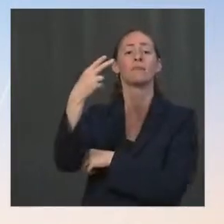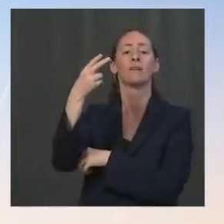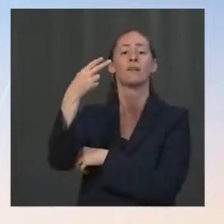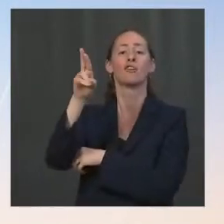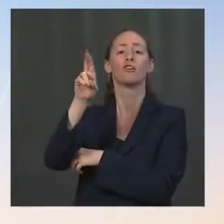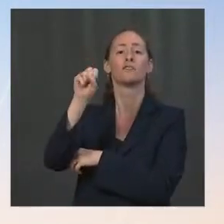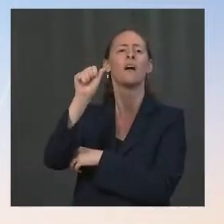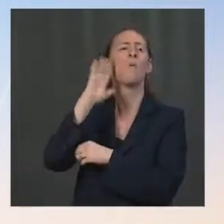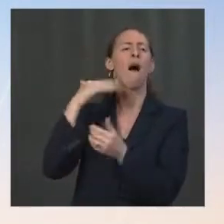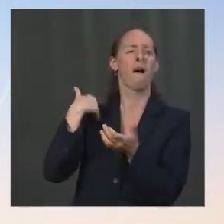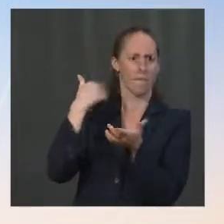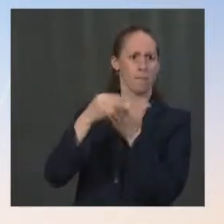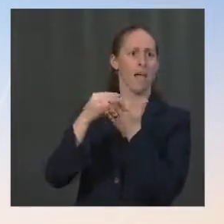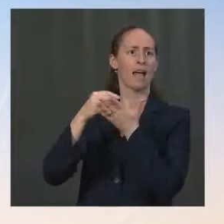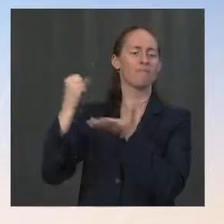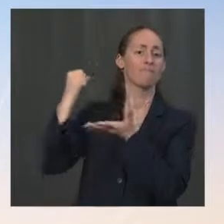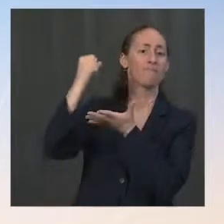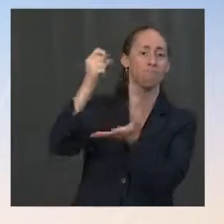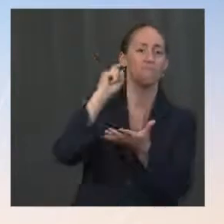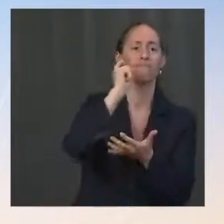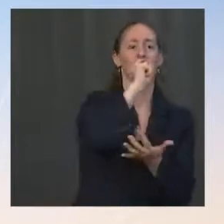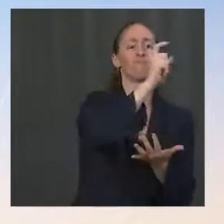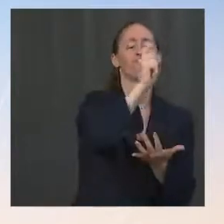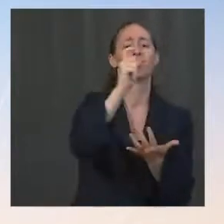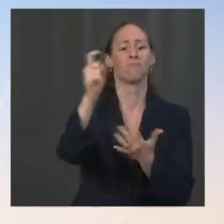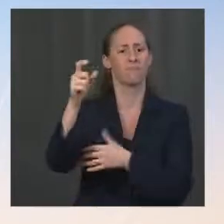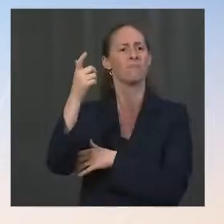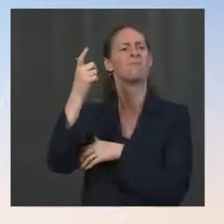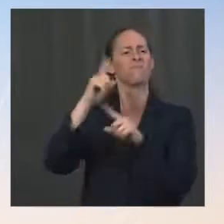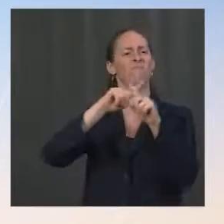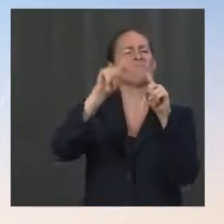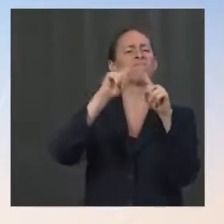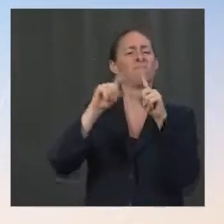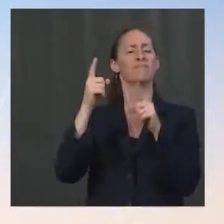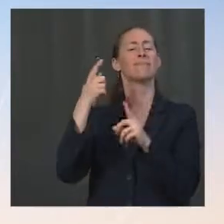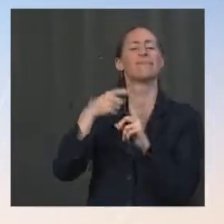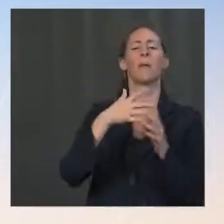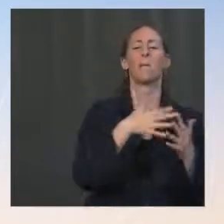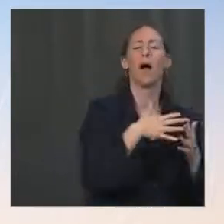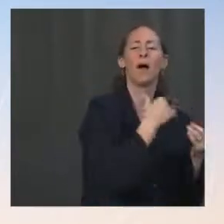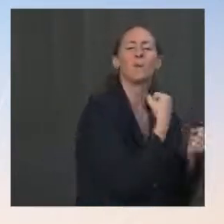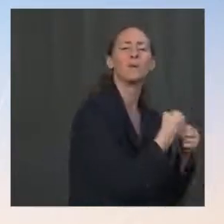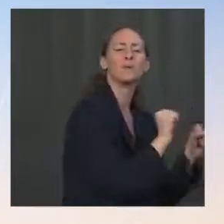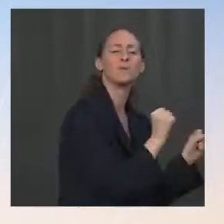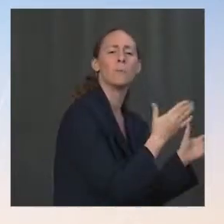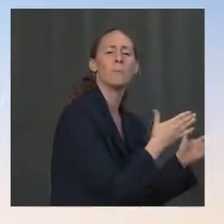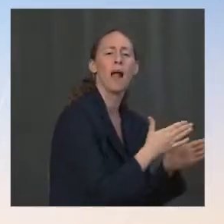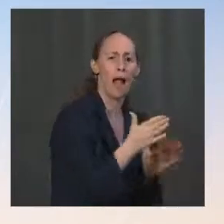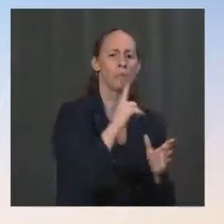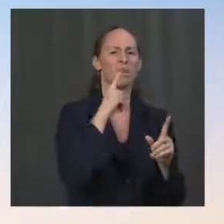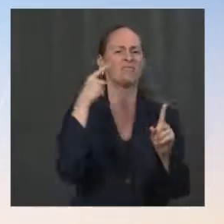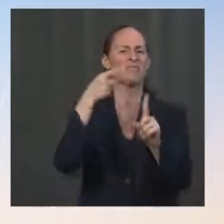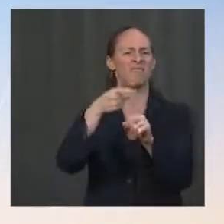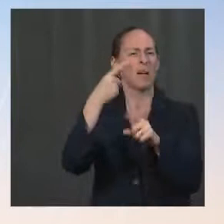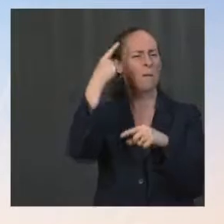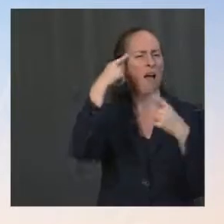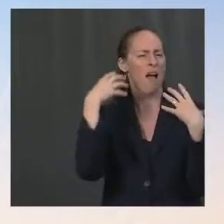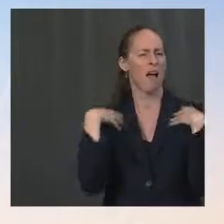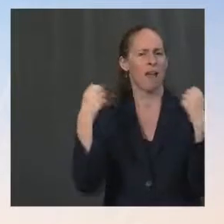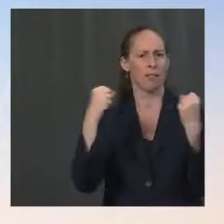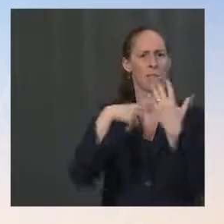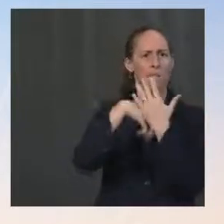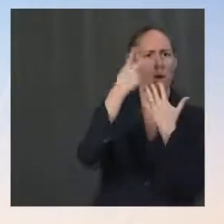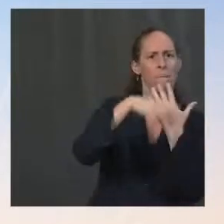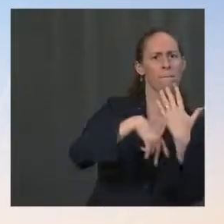$10.7 million in funds from the President's American Rescue Plan to expand pediatric mental health care access by integrating telehealth